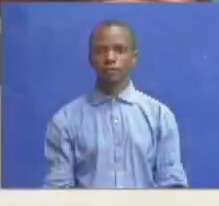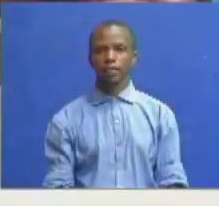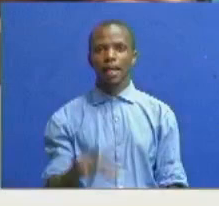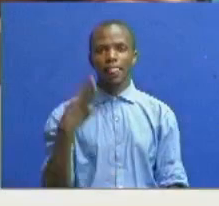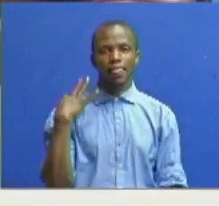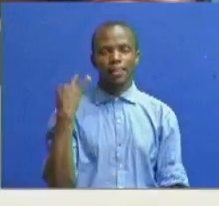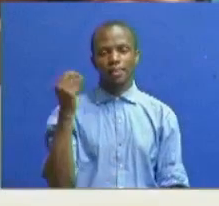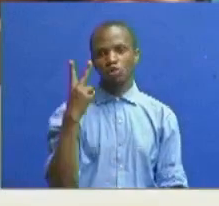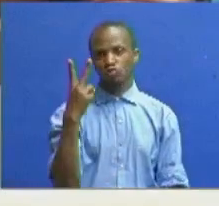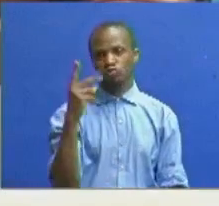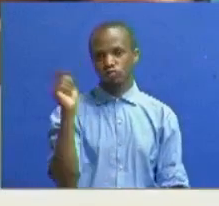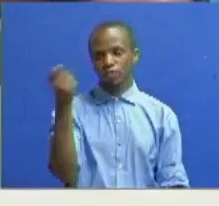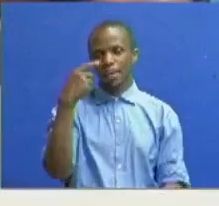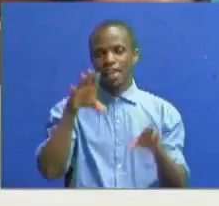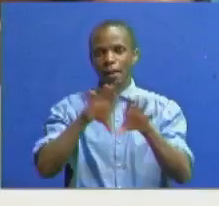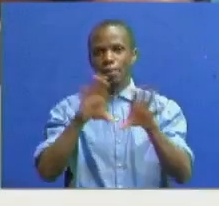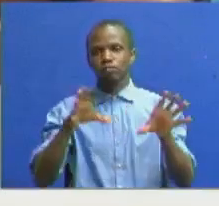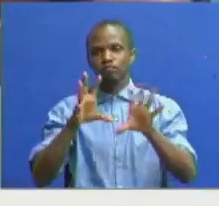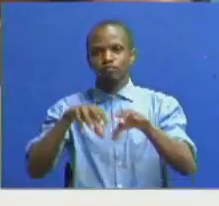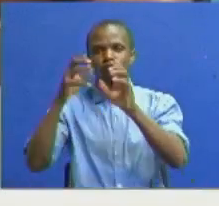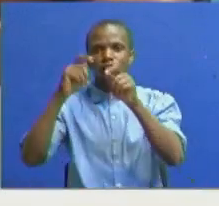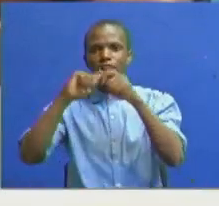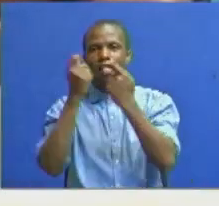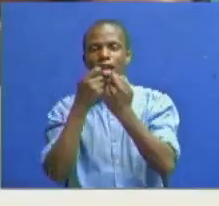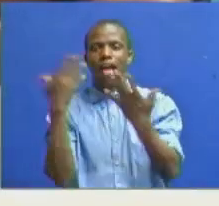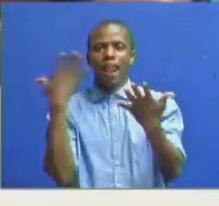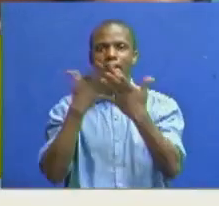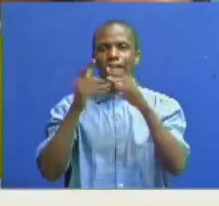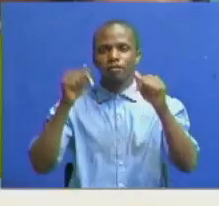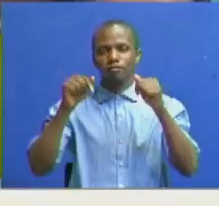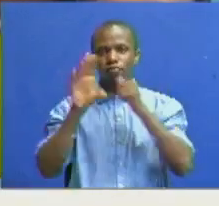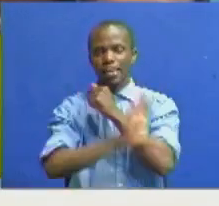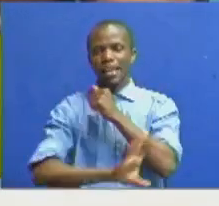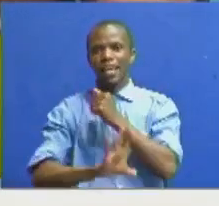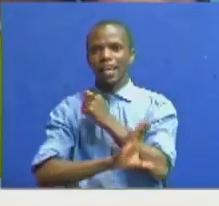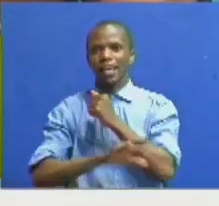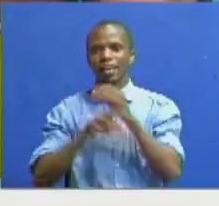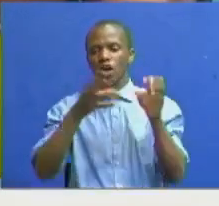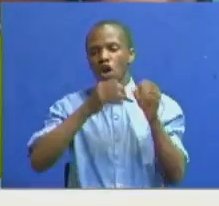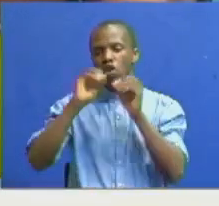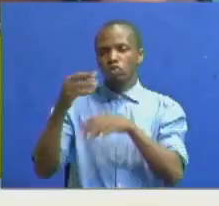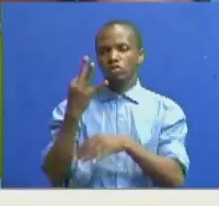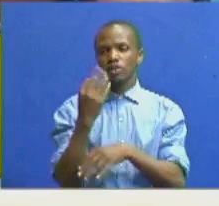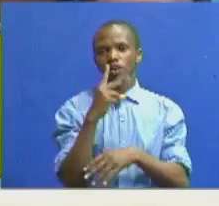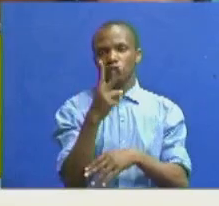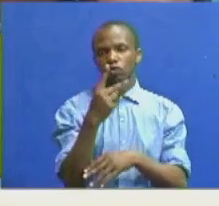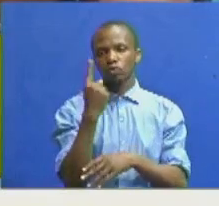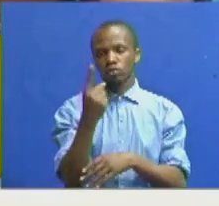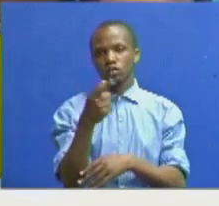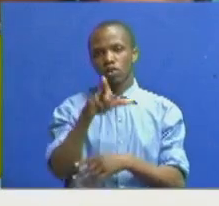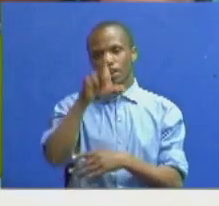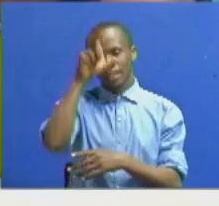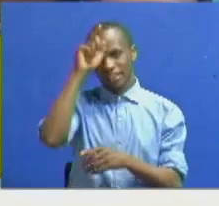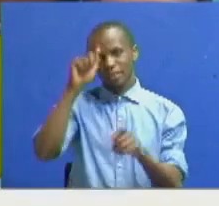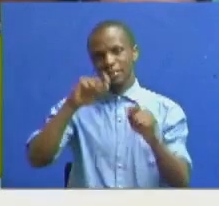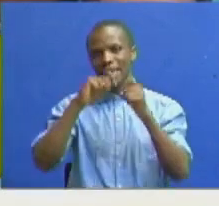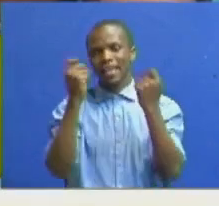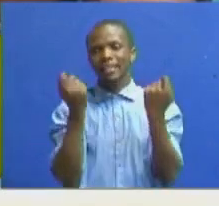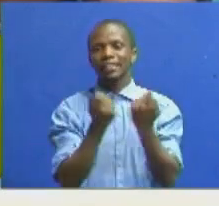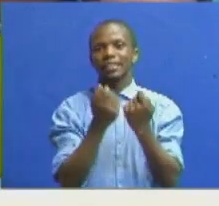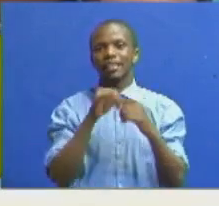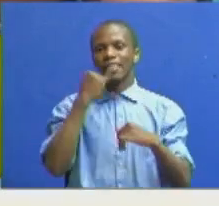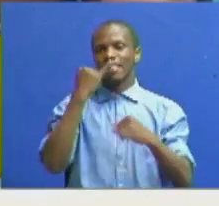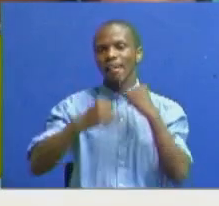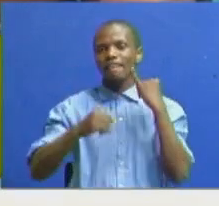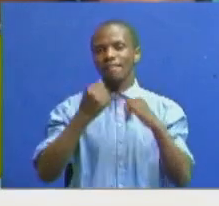Second place Kenya Pipeline volleyball team arrived today in the country after losing 3-0 to Zamalek of Egypt on the finals